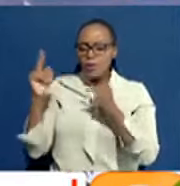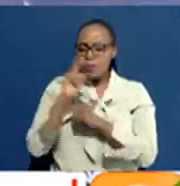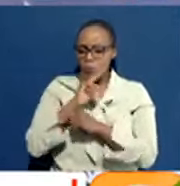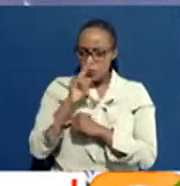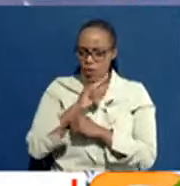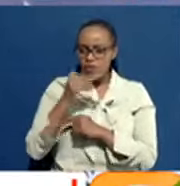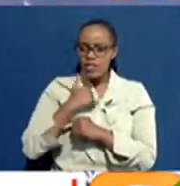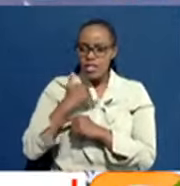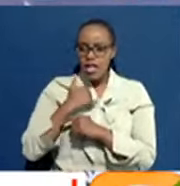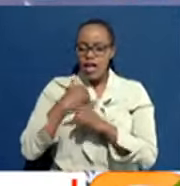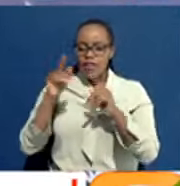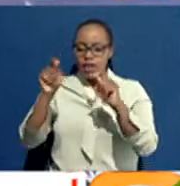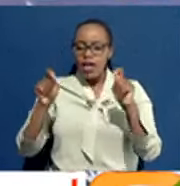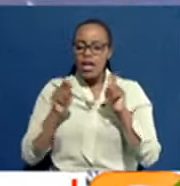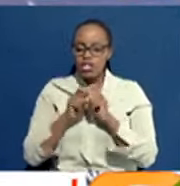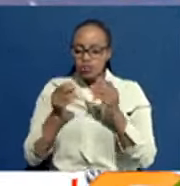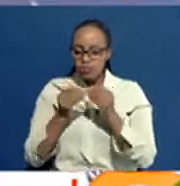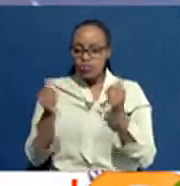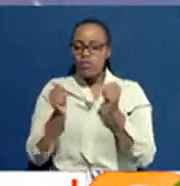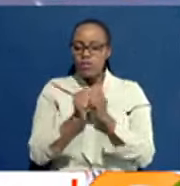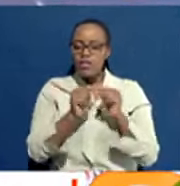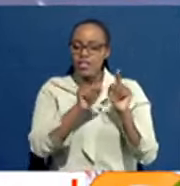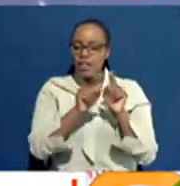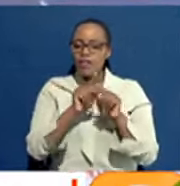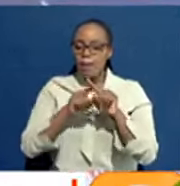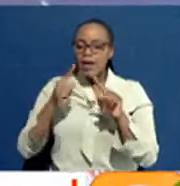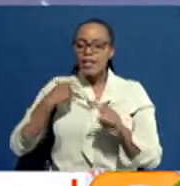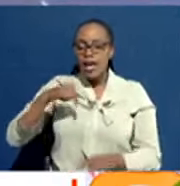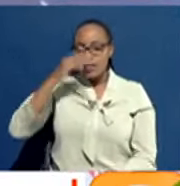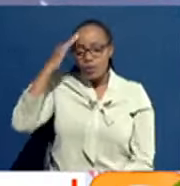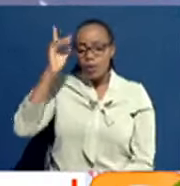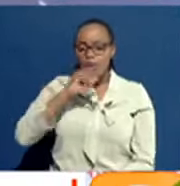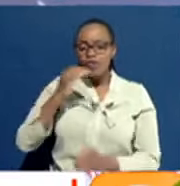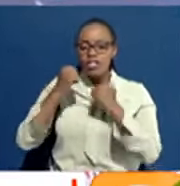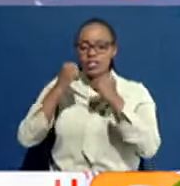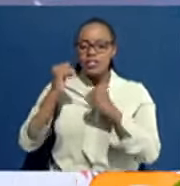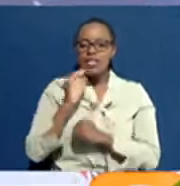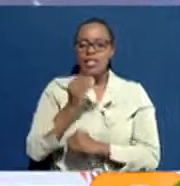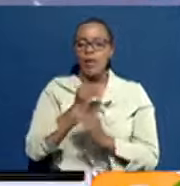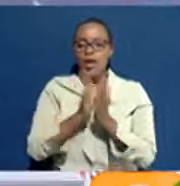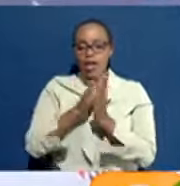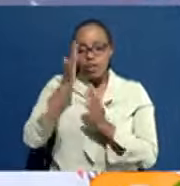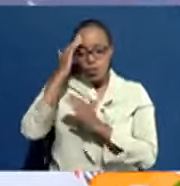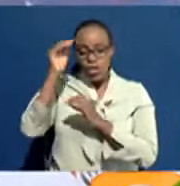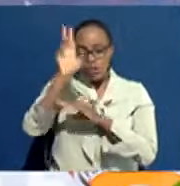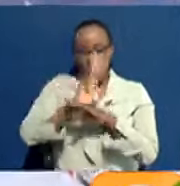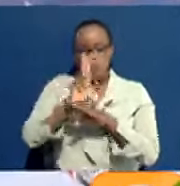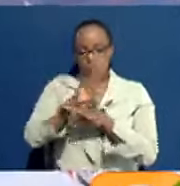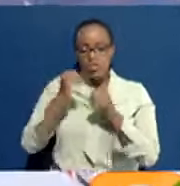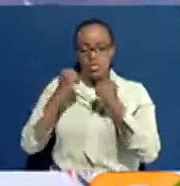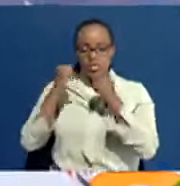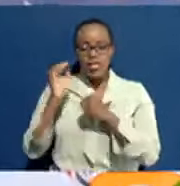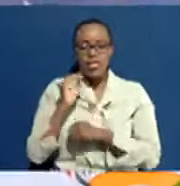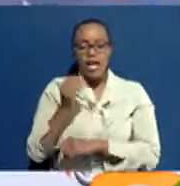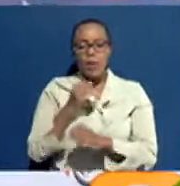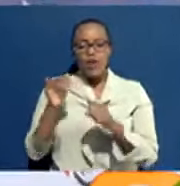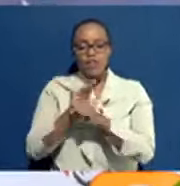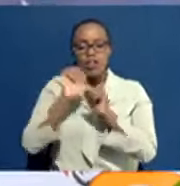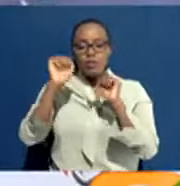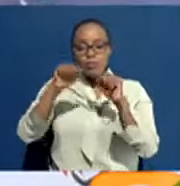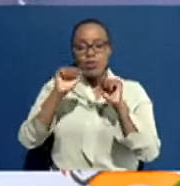tough team to handle. But we also knew what our strengths are, and we knew that if we exploit our strengths to the fullest, then we would have